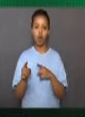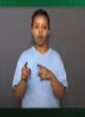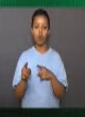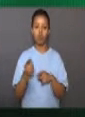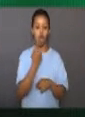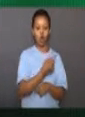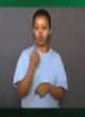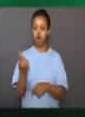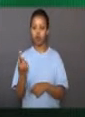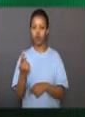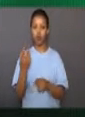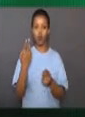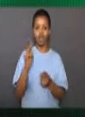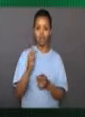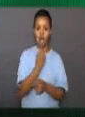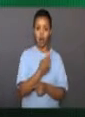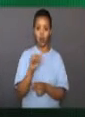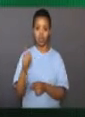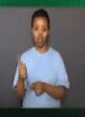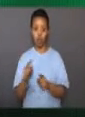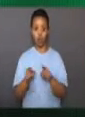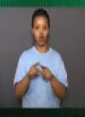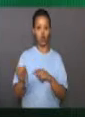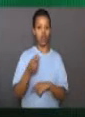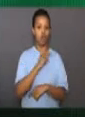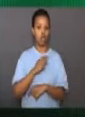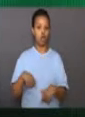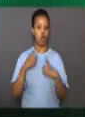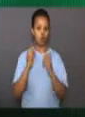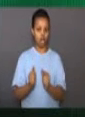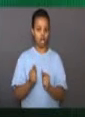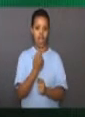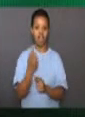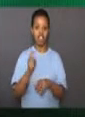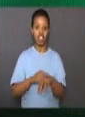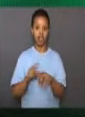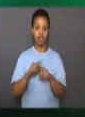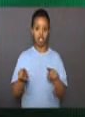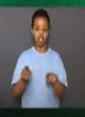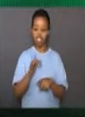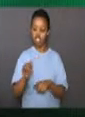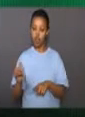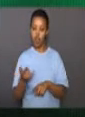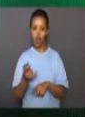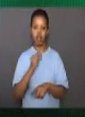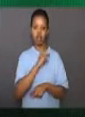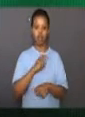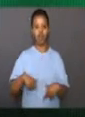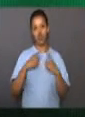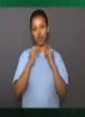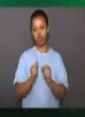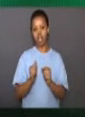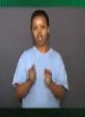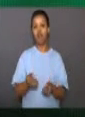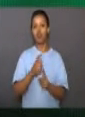somewhat differently. However, there are common patterns of behavior exhibited by